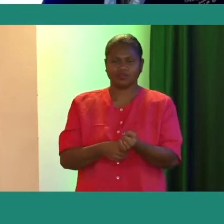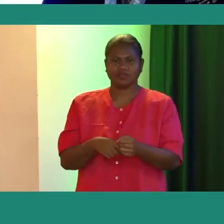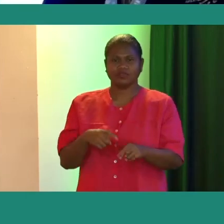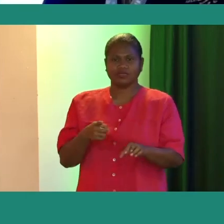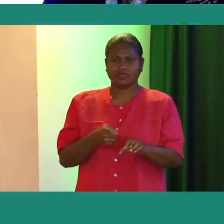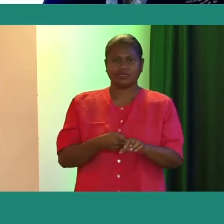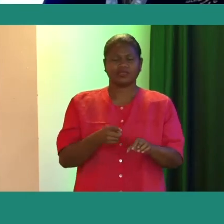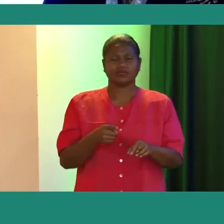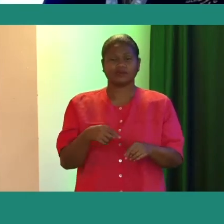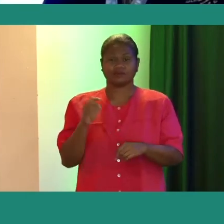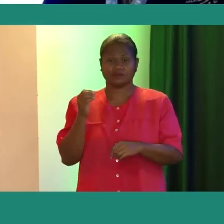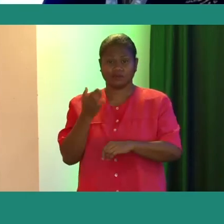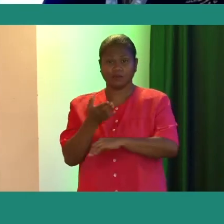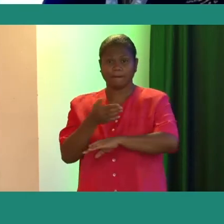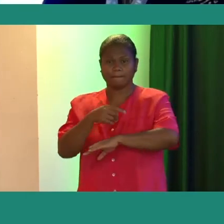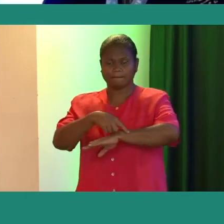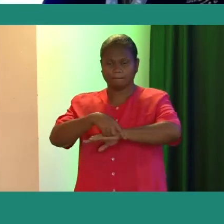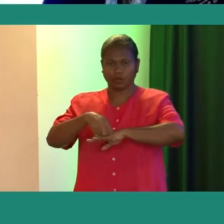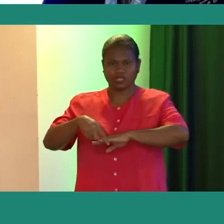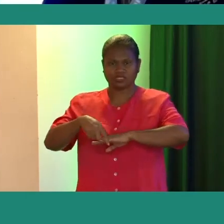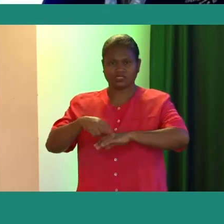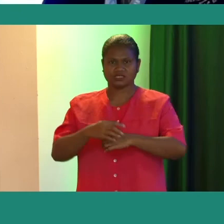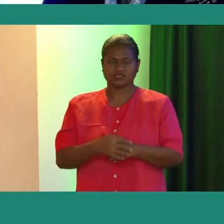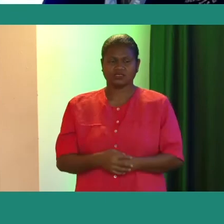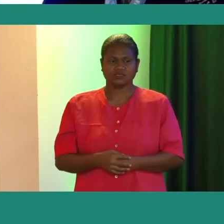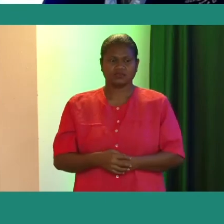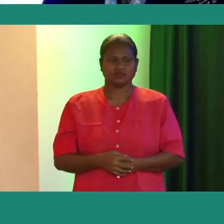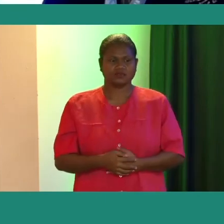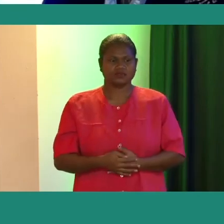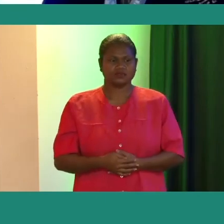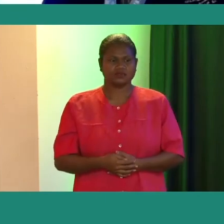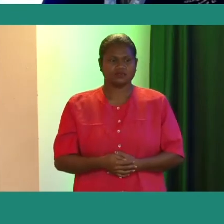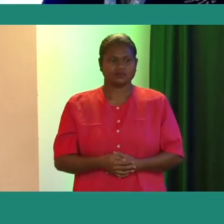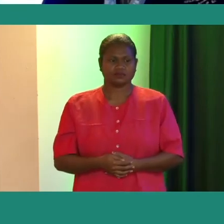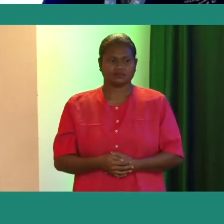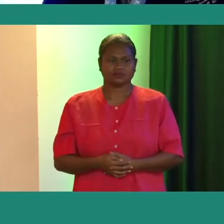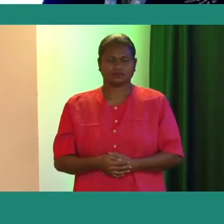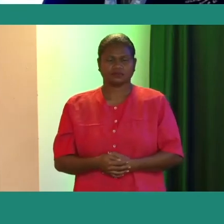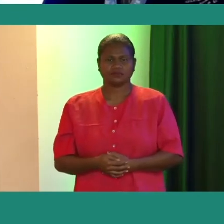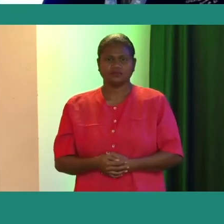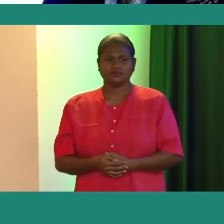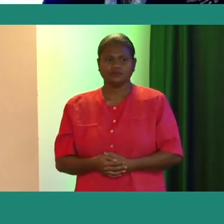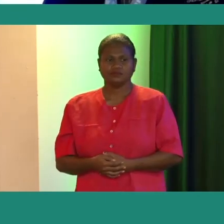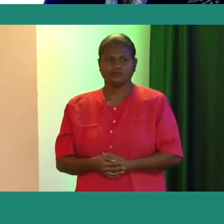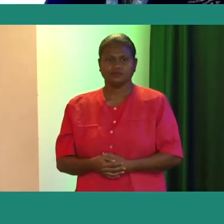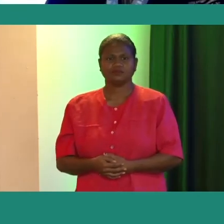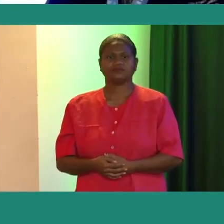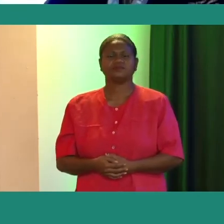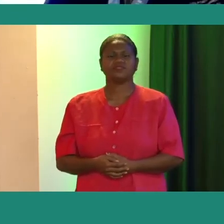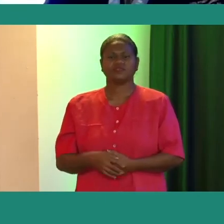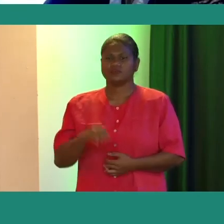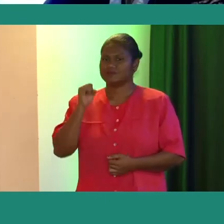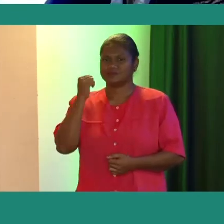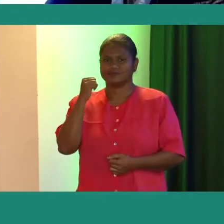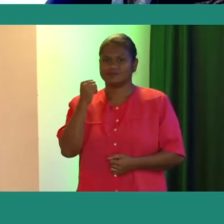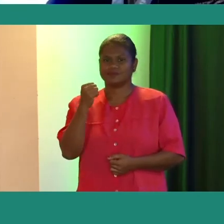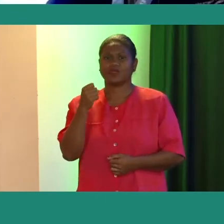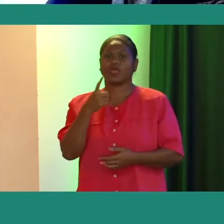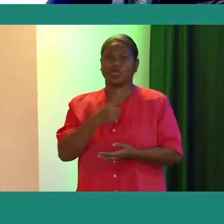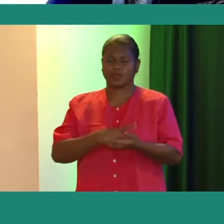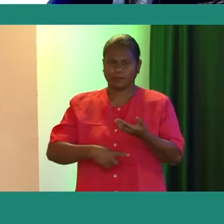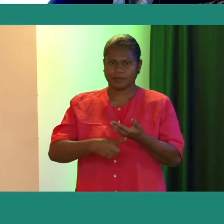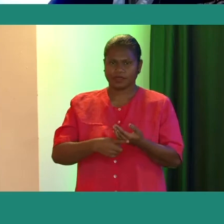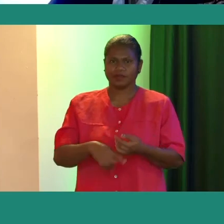2013. It wouldn't have been possible for our private sector services to have these things happen without